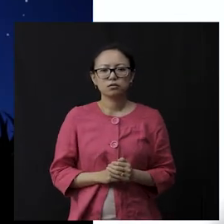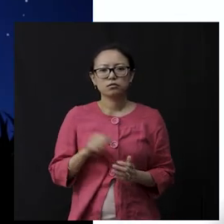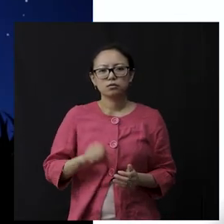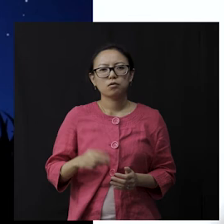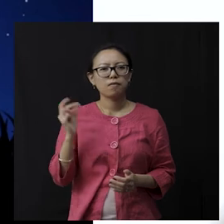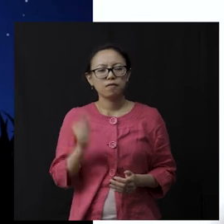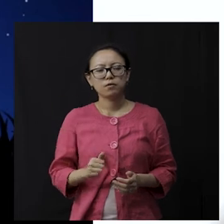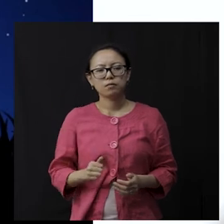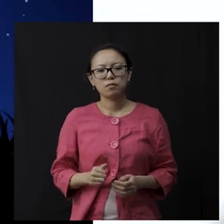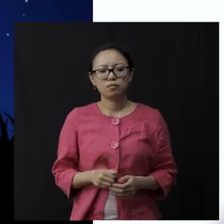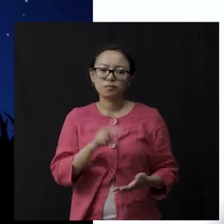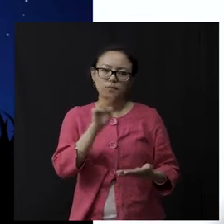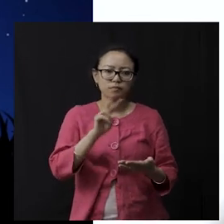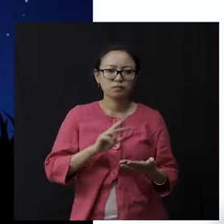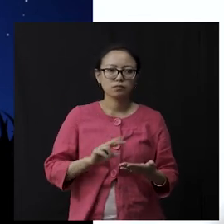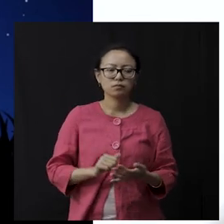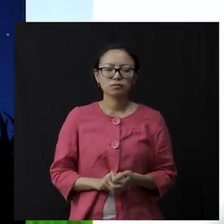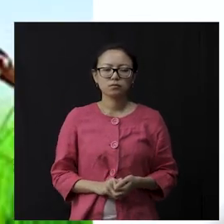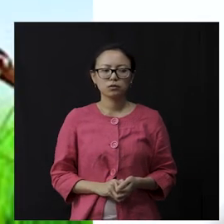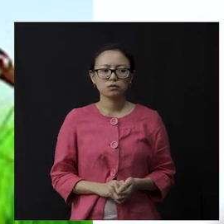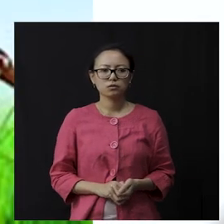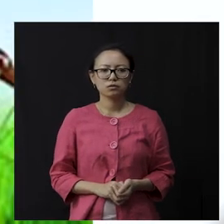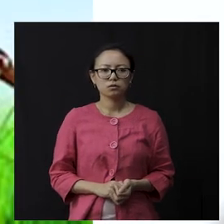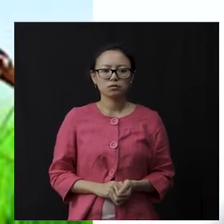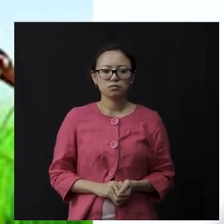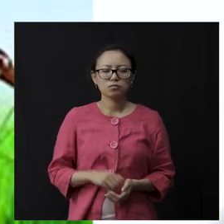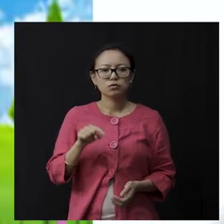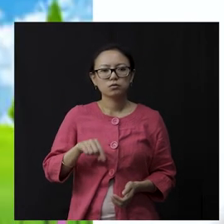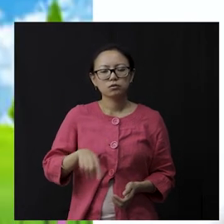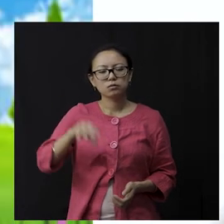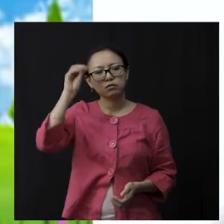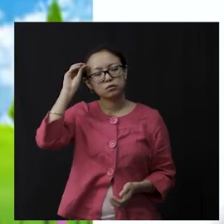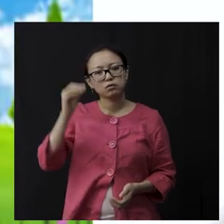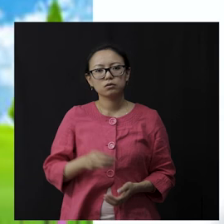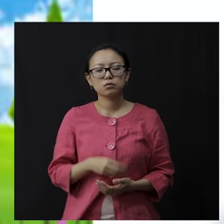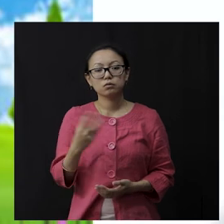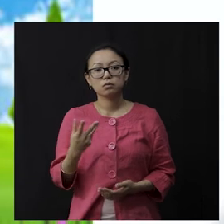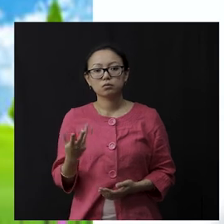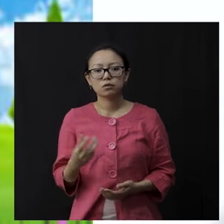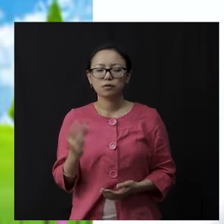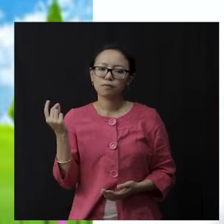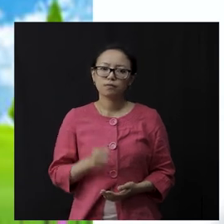quick revision, okay? Let us have a quick revision on what we have learned today. See,